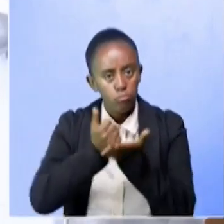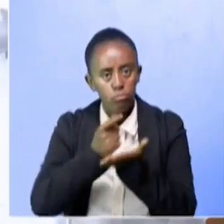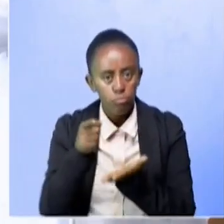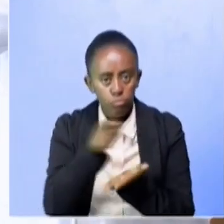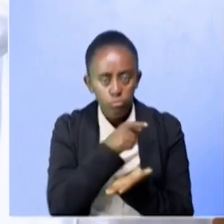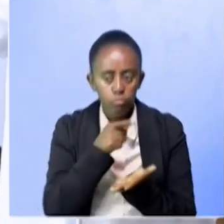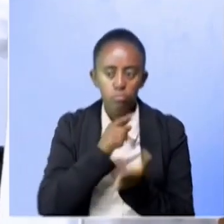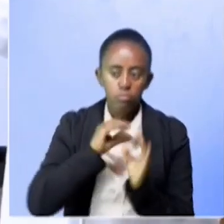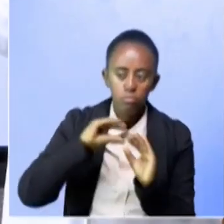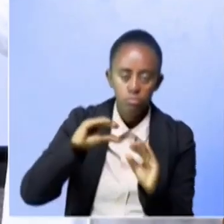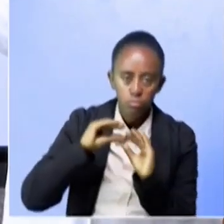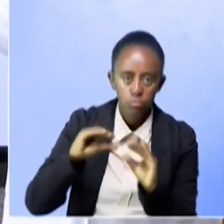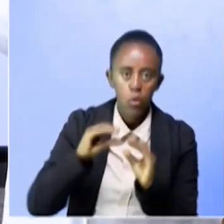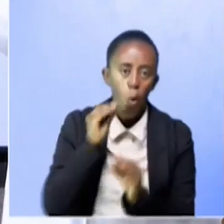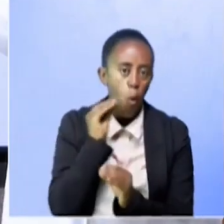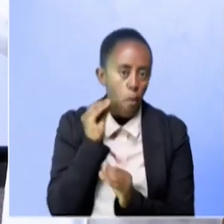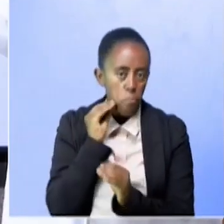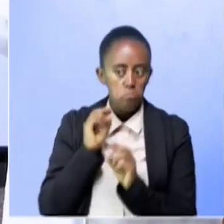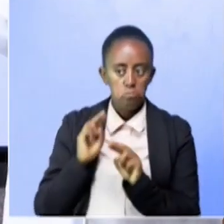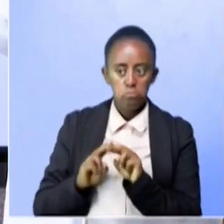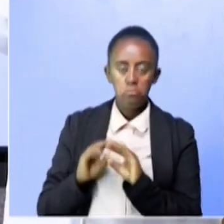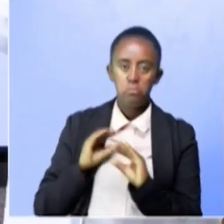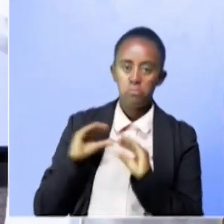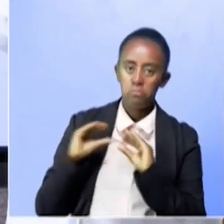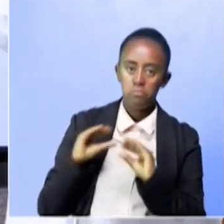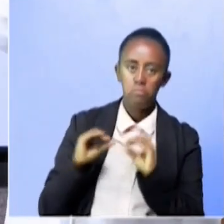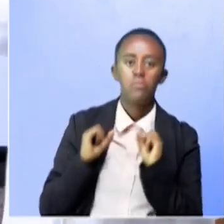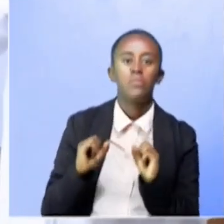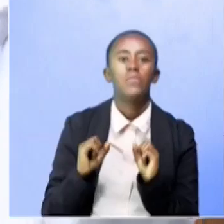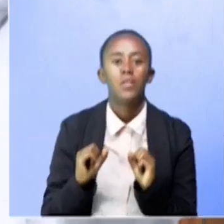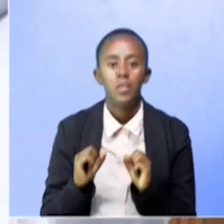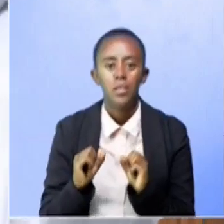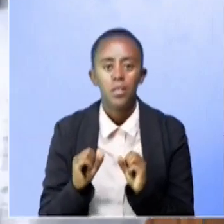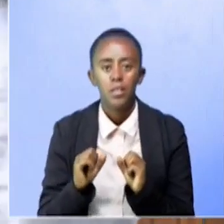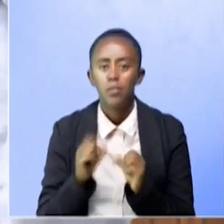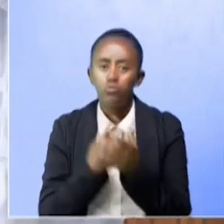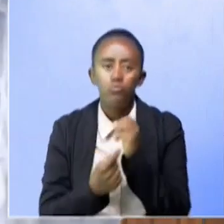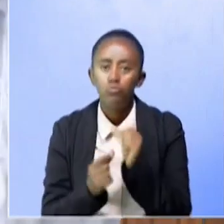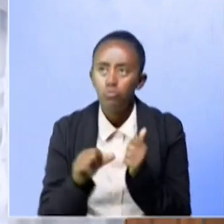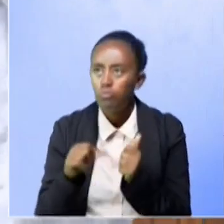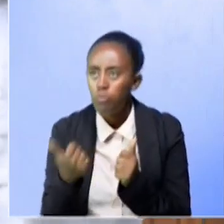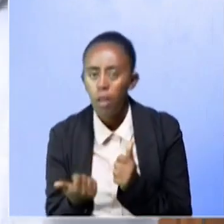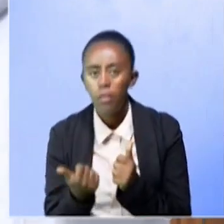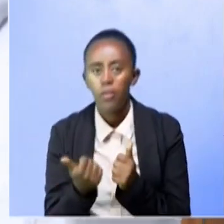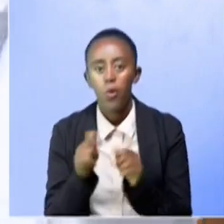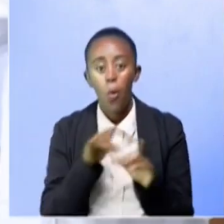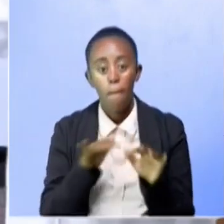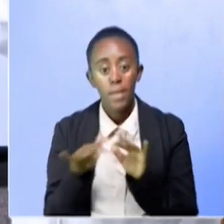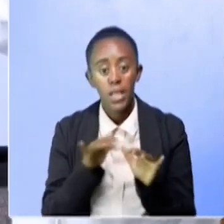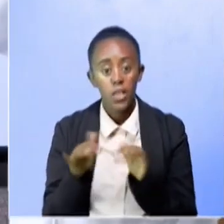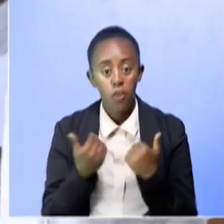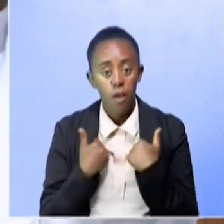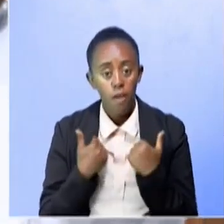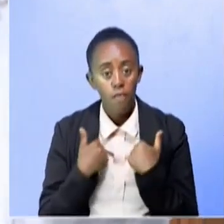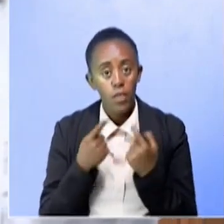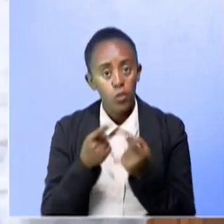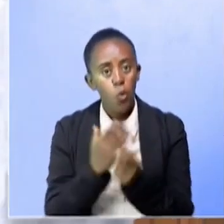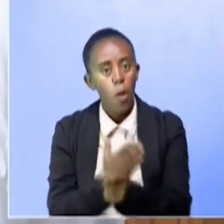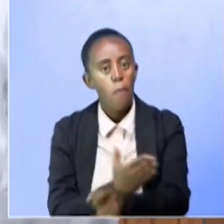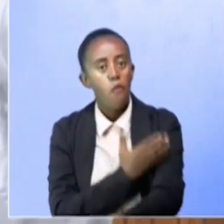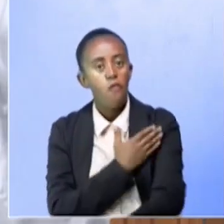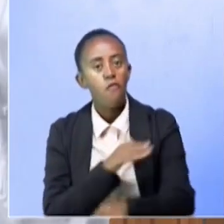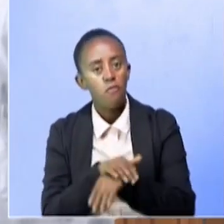you as a teacher at home. Right? It's not only that. A computer also helps you to improve your